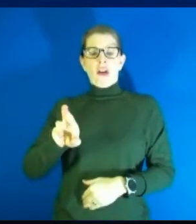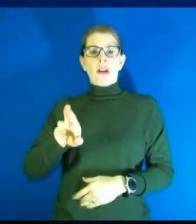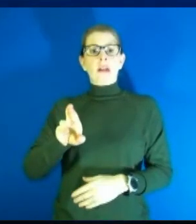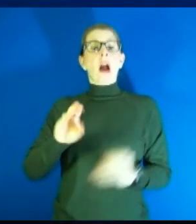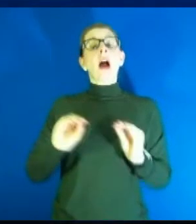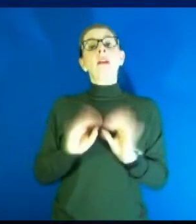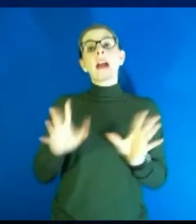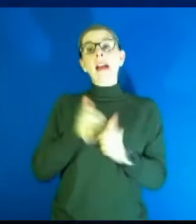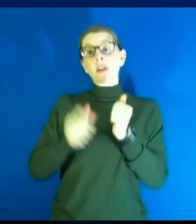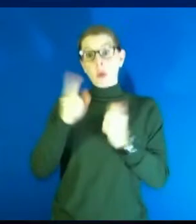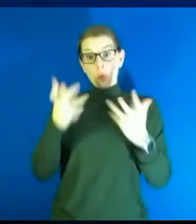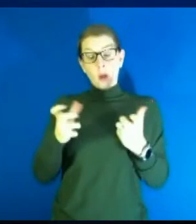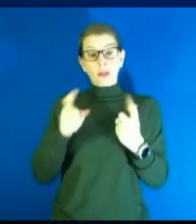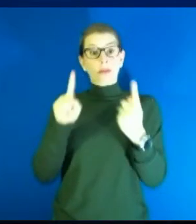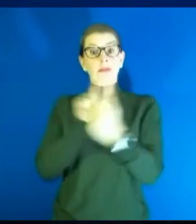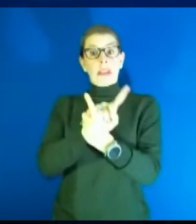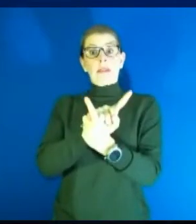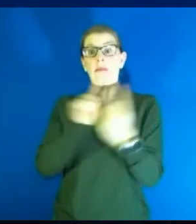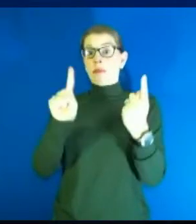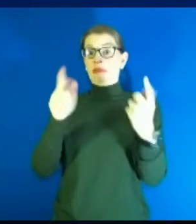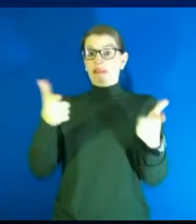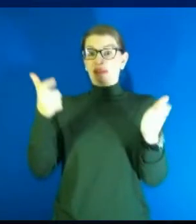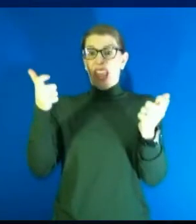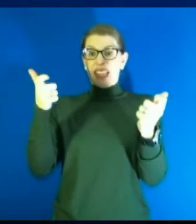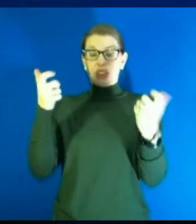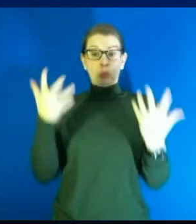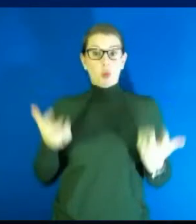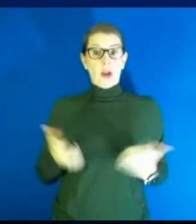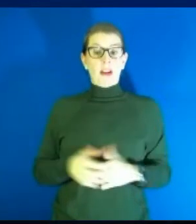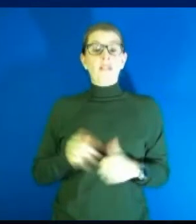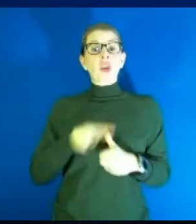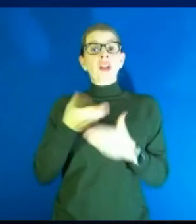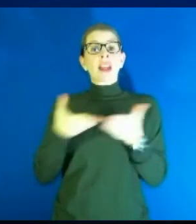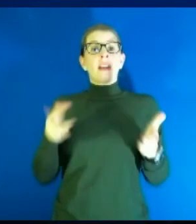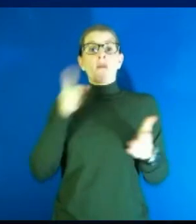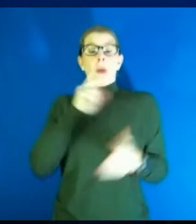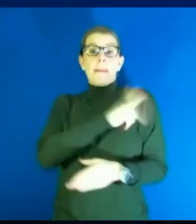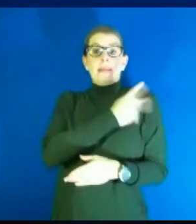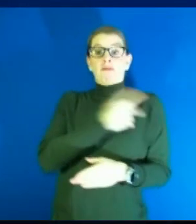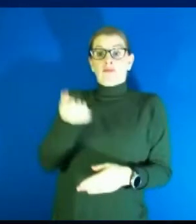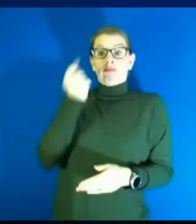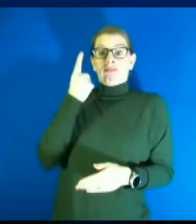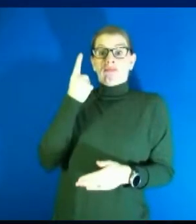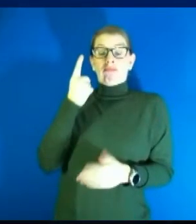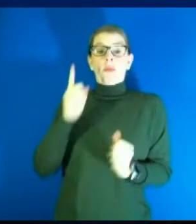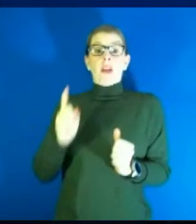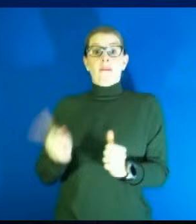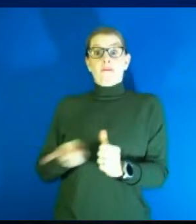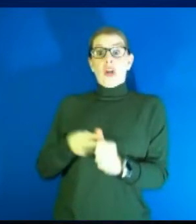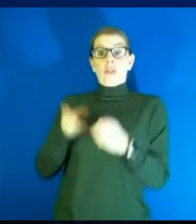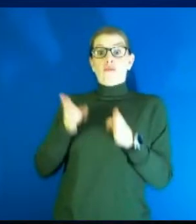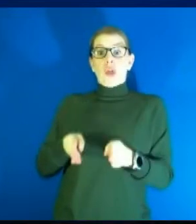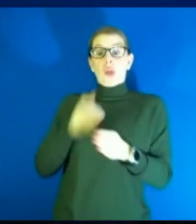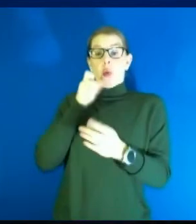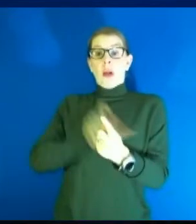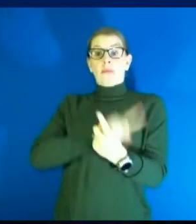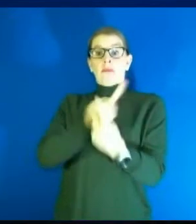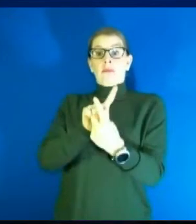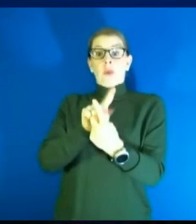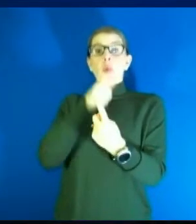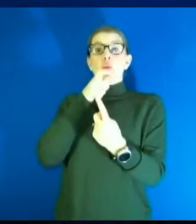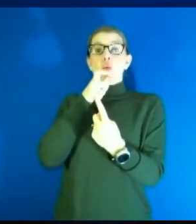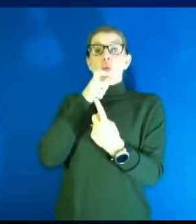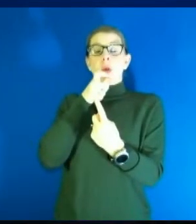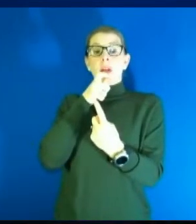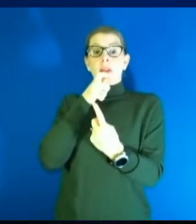everyone wants to be seen as soon as possible. I think the first thing that would be helpful for patients to understand is the very first person that they're going to interact with is going to be